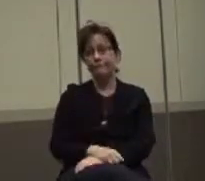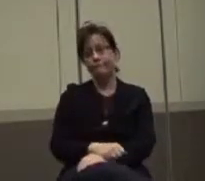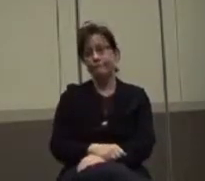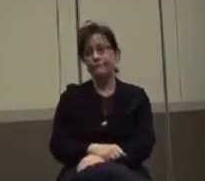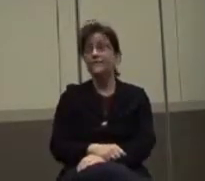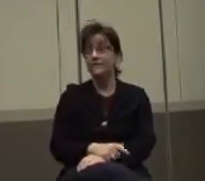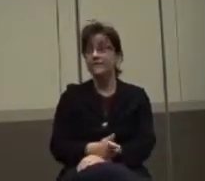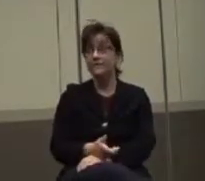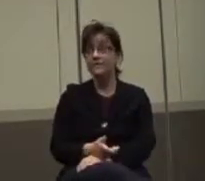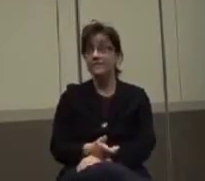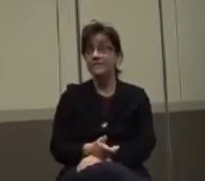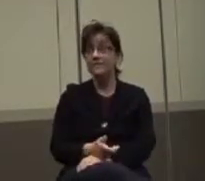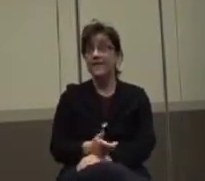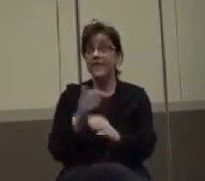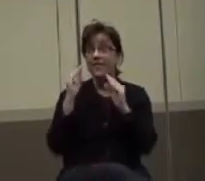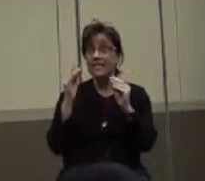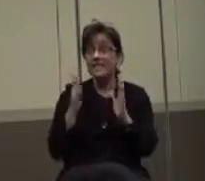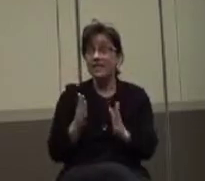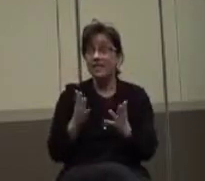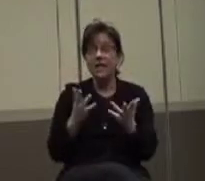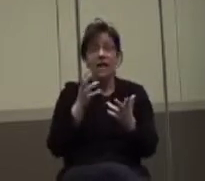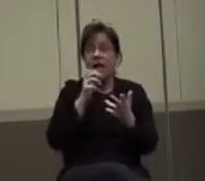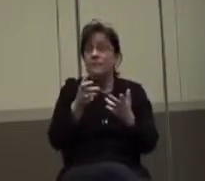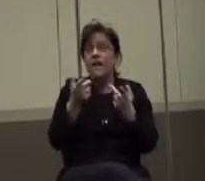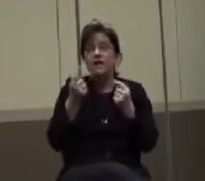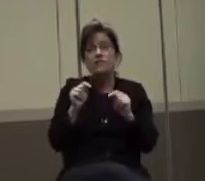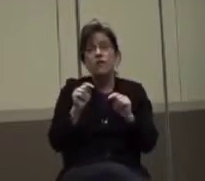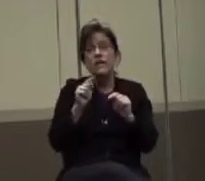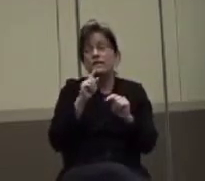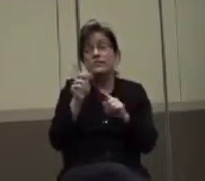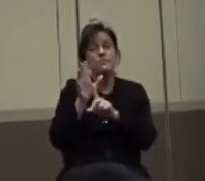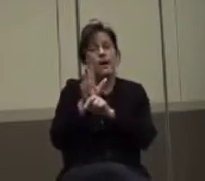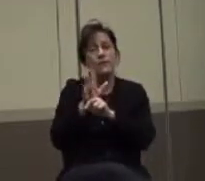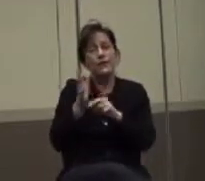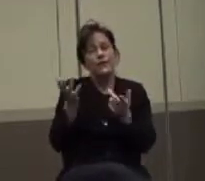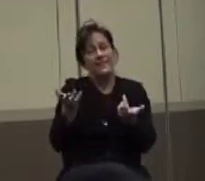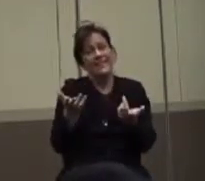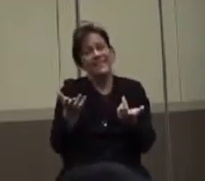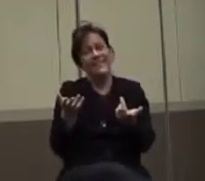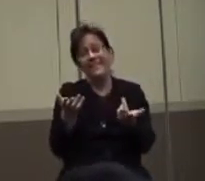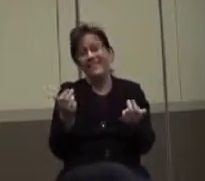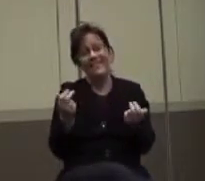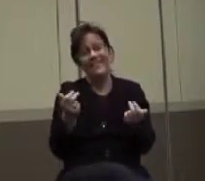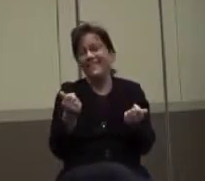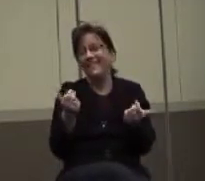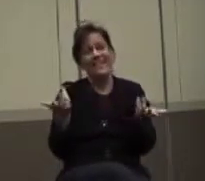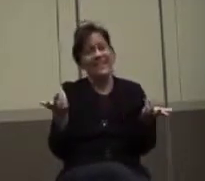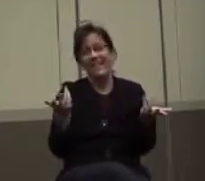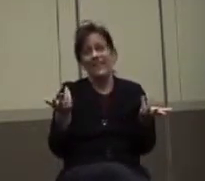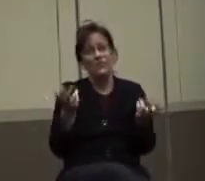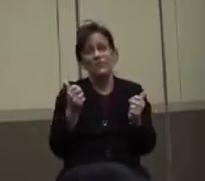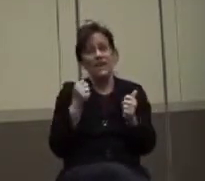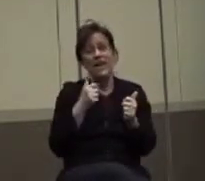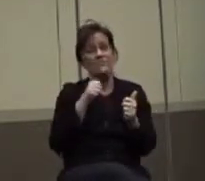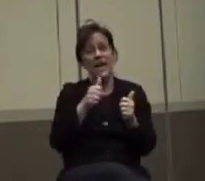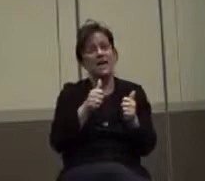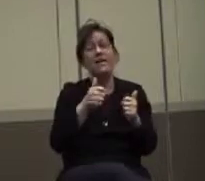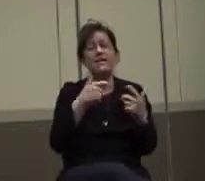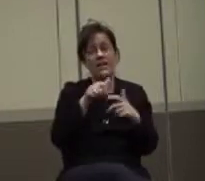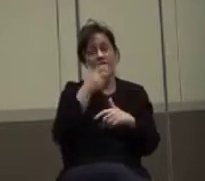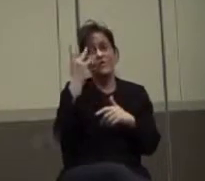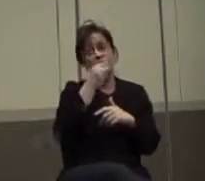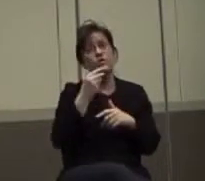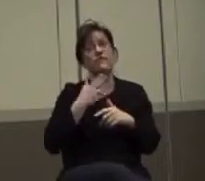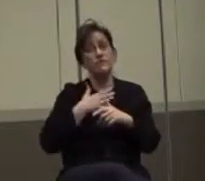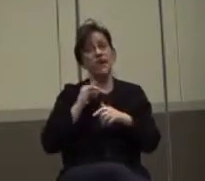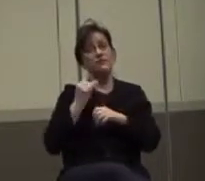Well, I'm not trying to be popular. And I don't do it. Now, this is the other beauty of my job compared to your job. I